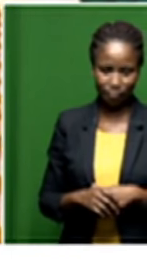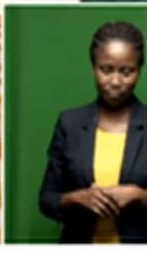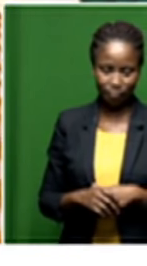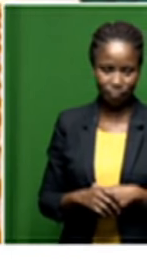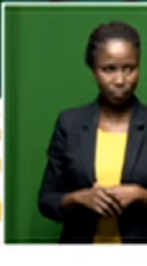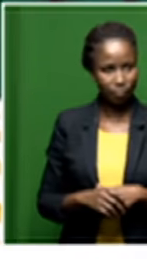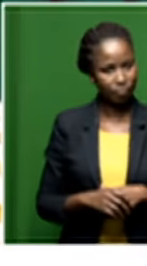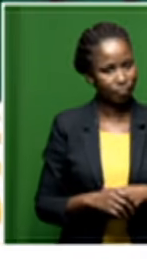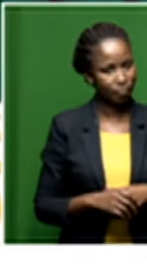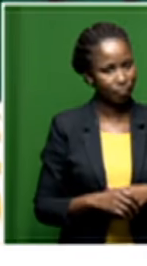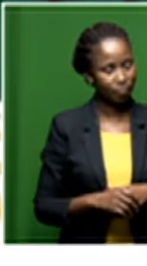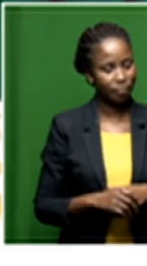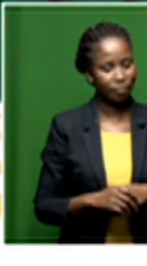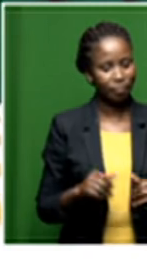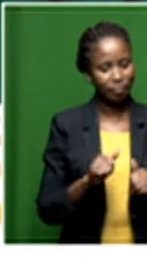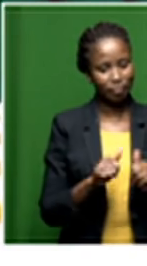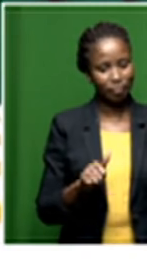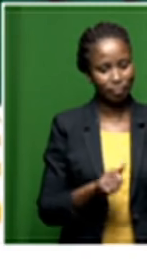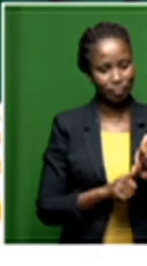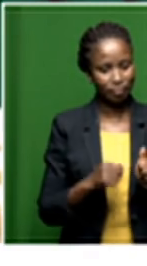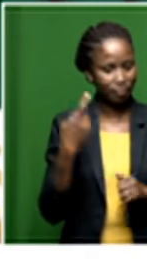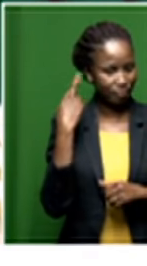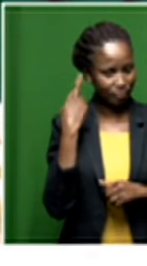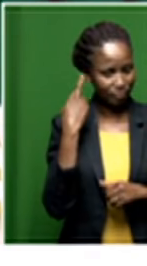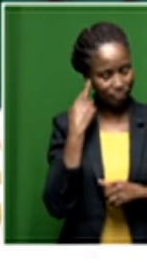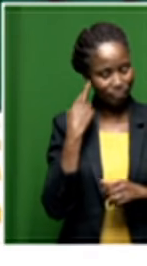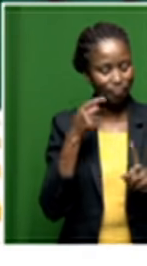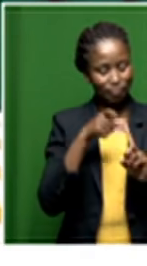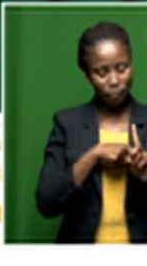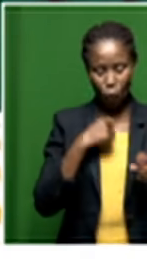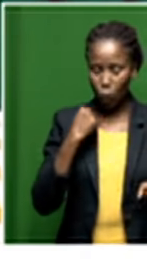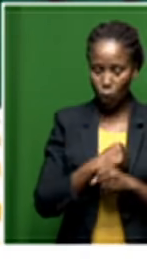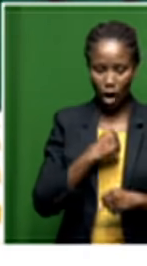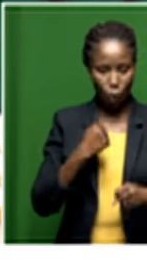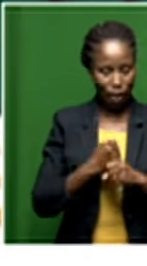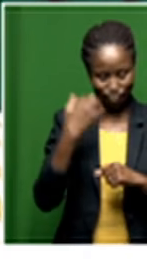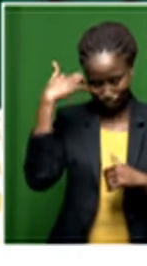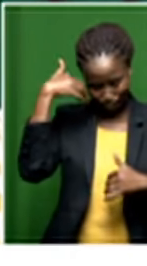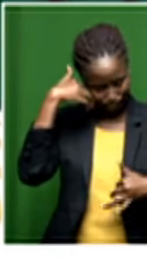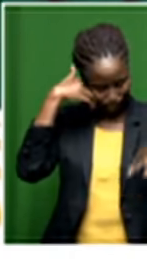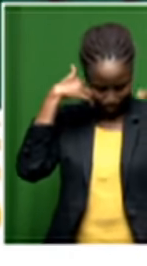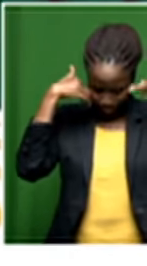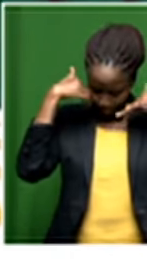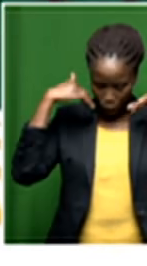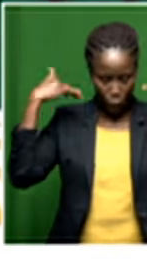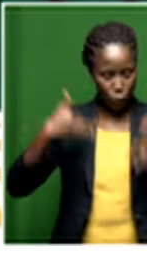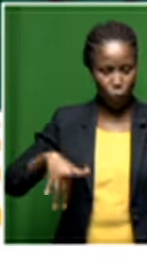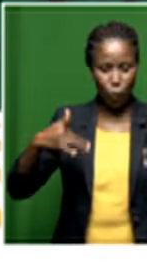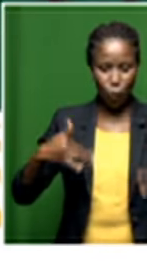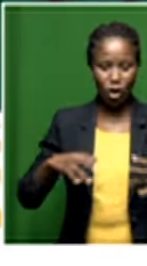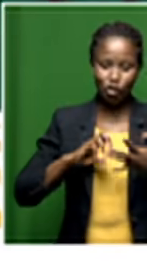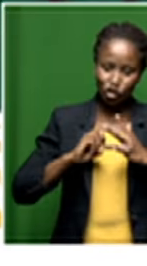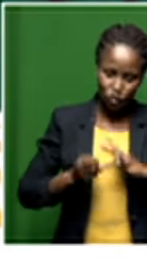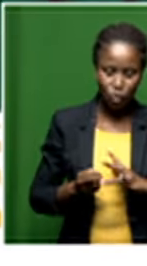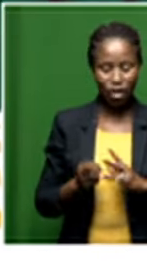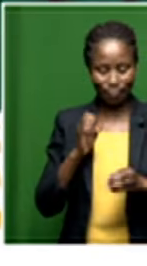The Deputy Secretary General has been working fearlessly and fiercely to try and get this